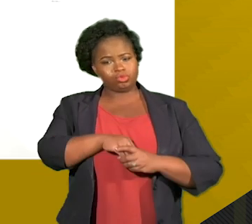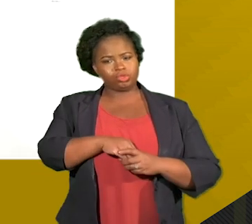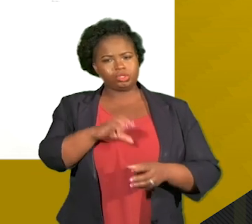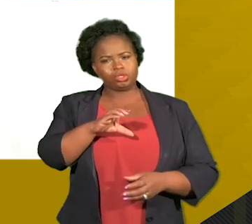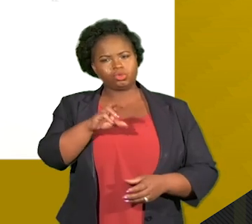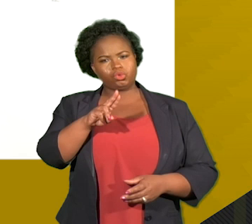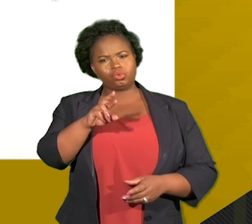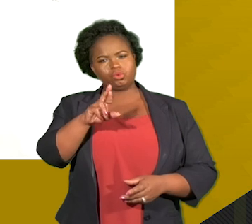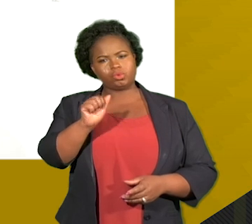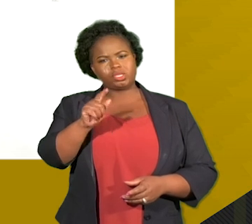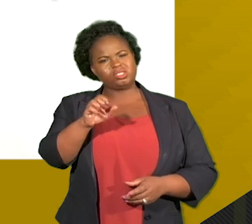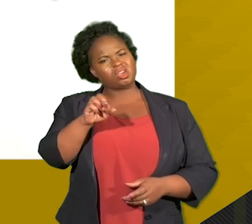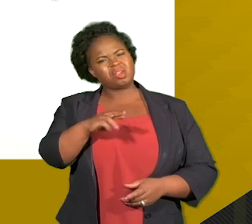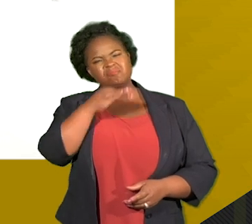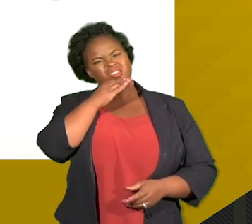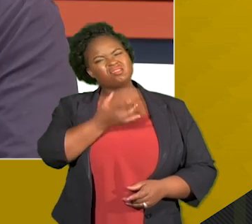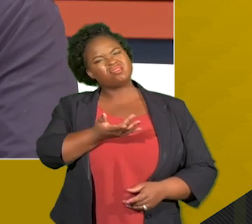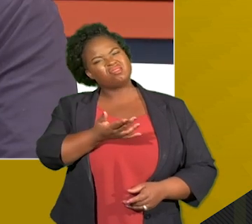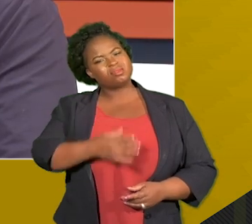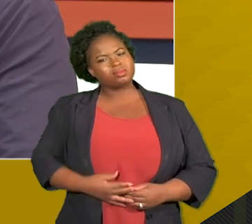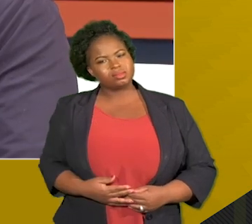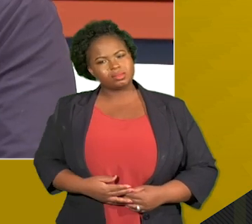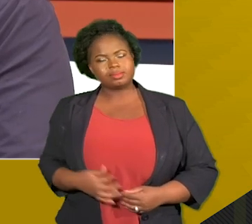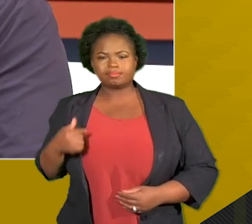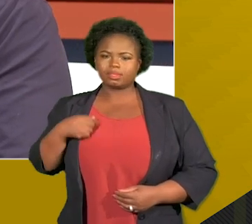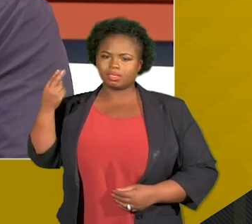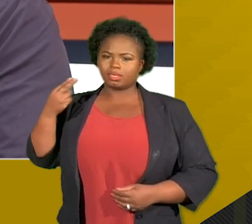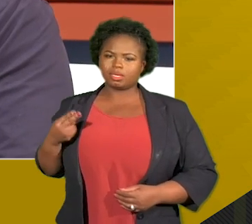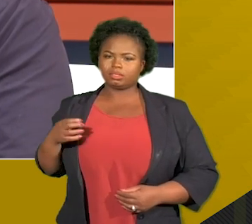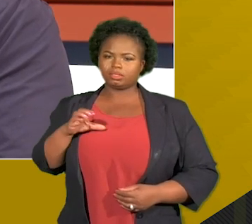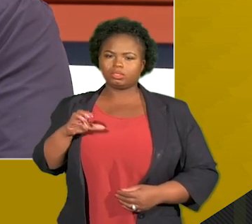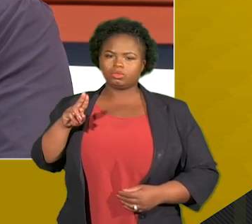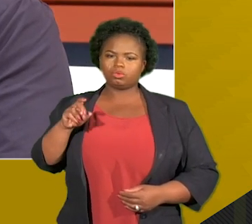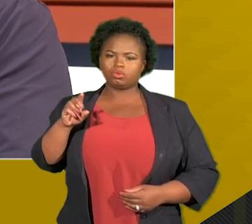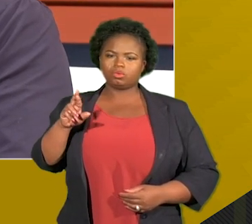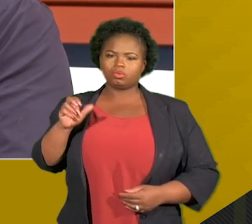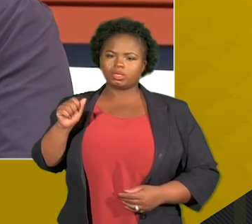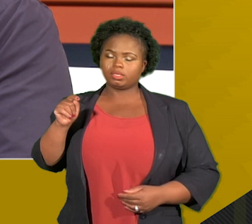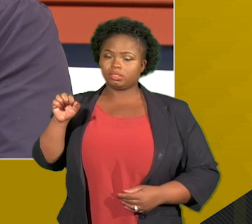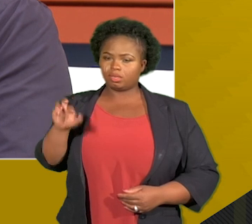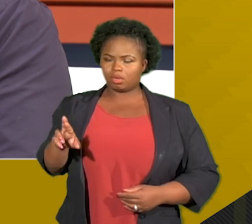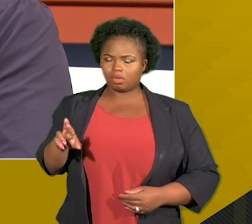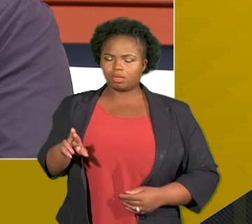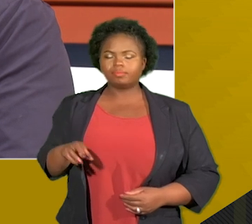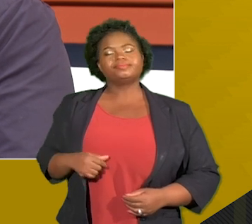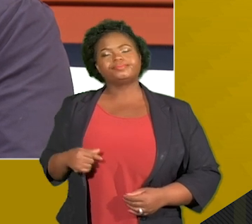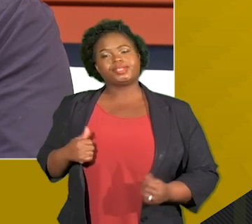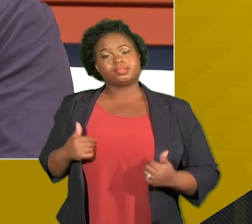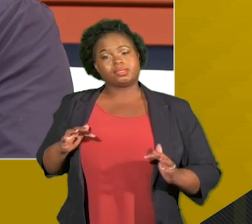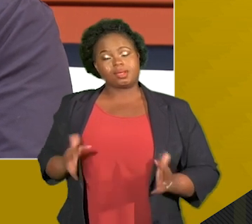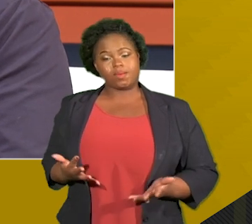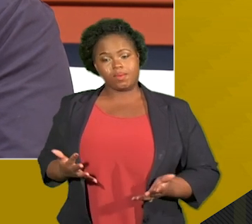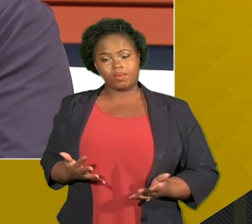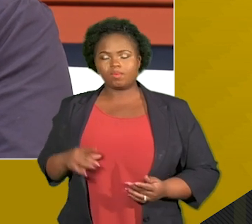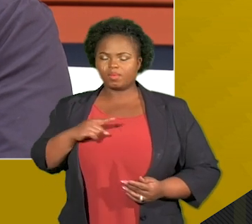o curator o etsang. So as an art curator I basically well it actually starts off with